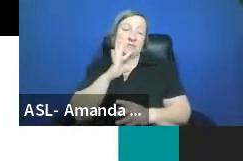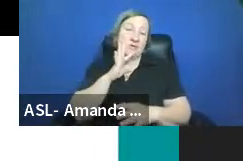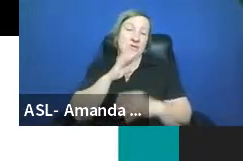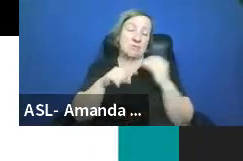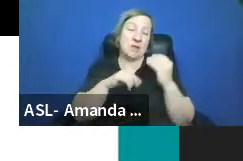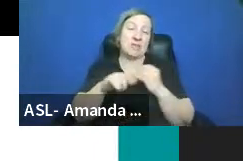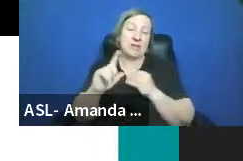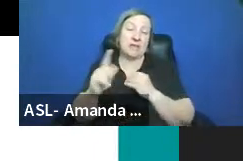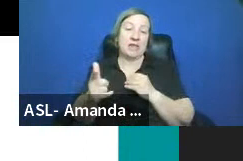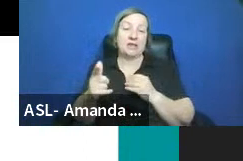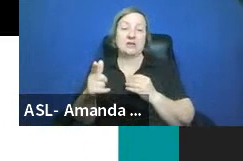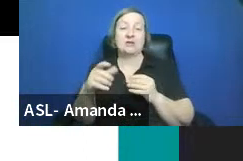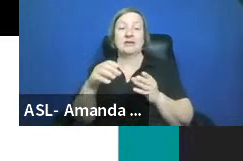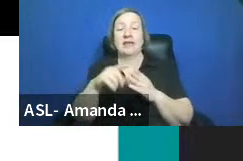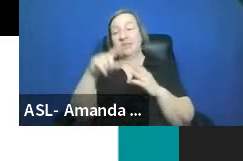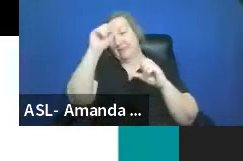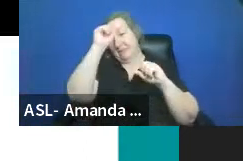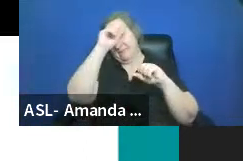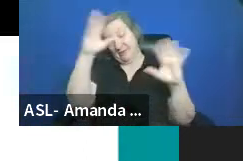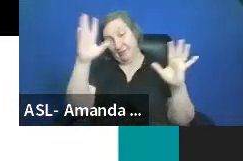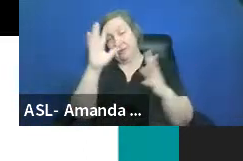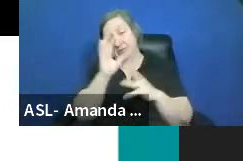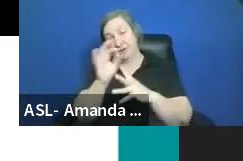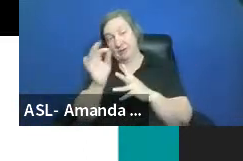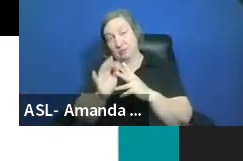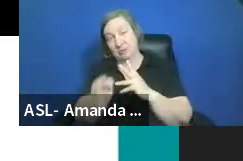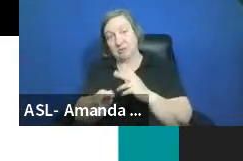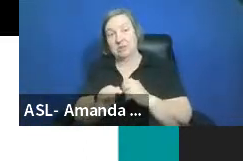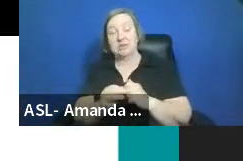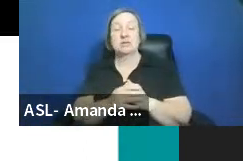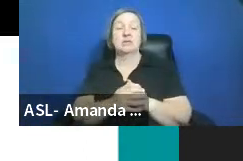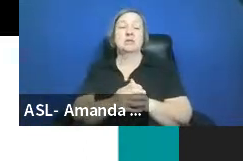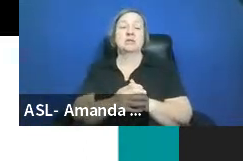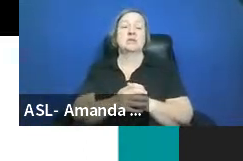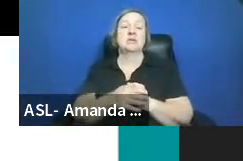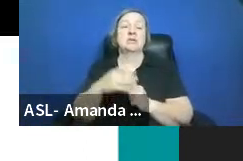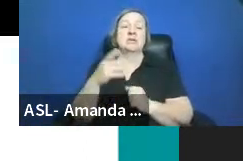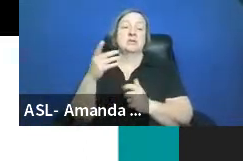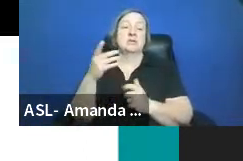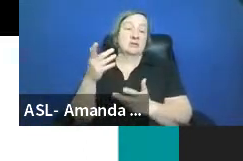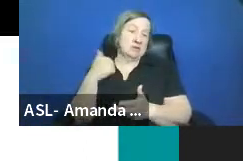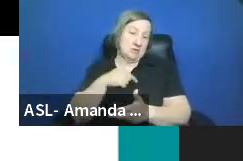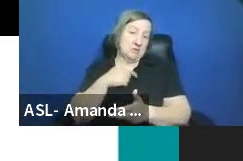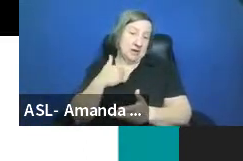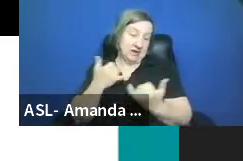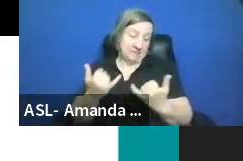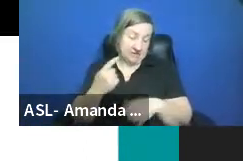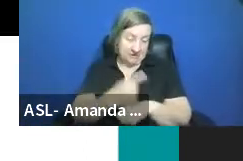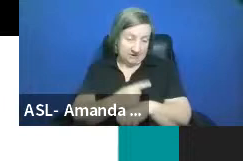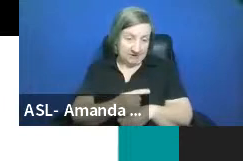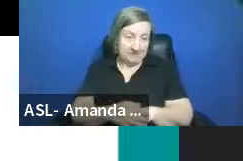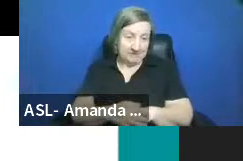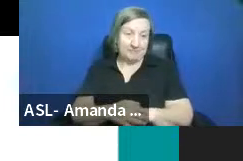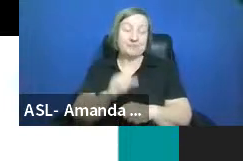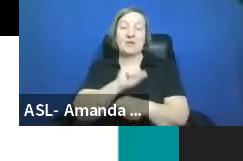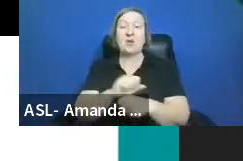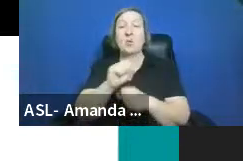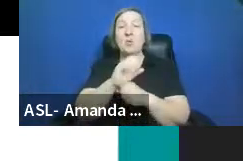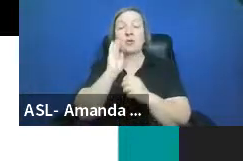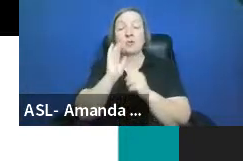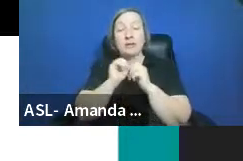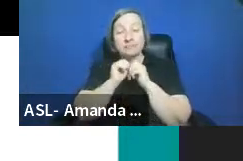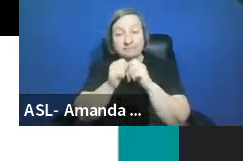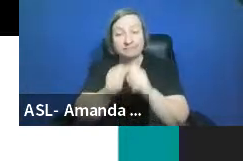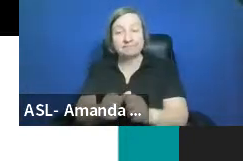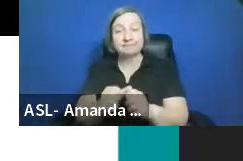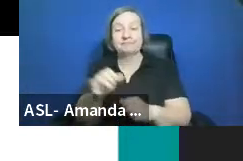the visualization options or that we have for you today. So work is ongoing on that front